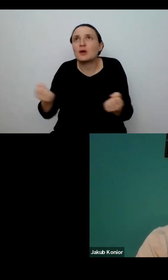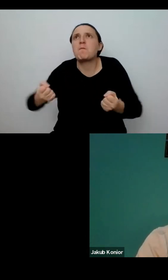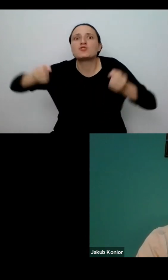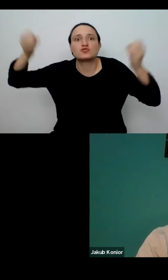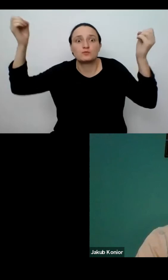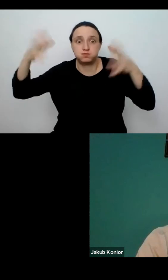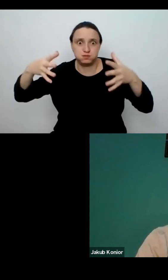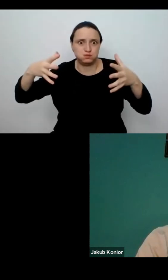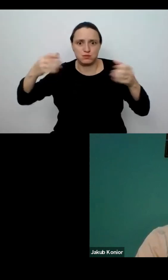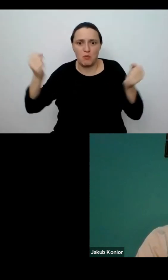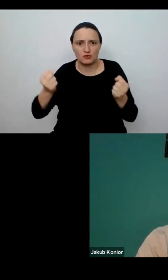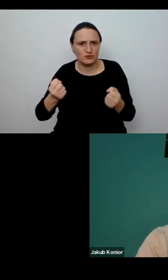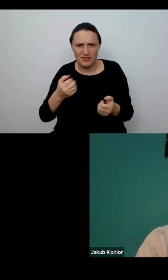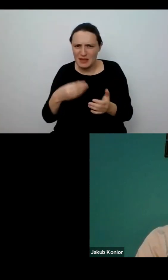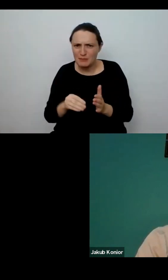0.2 lux to see